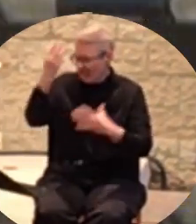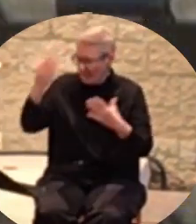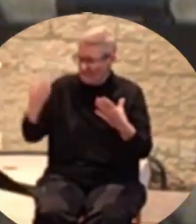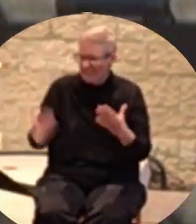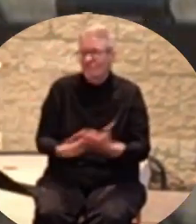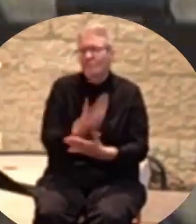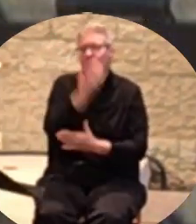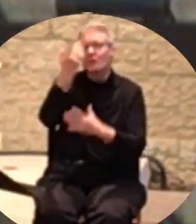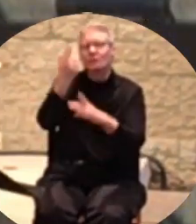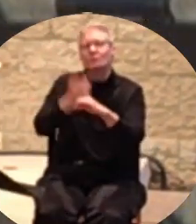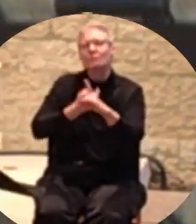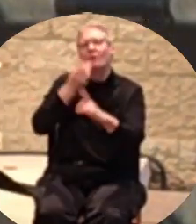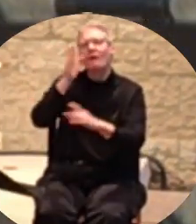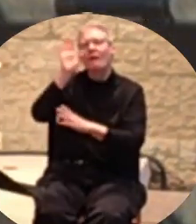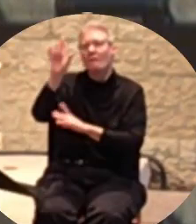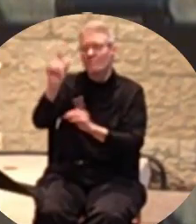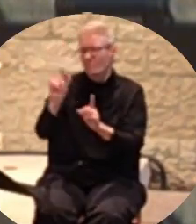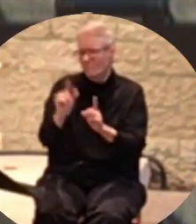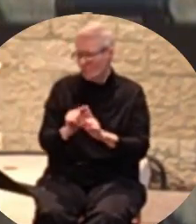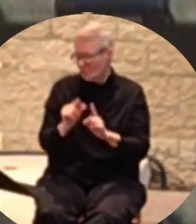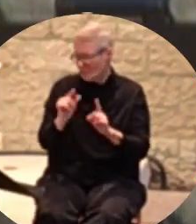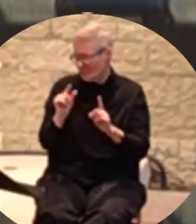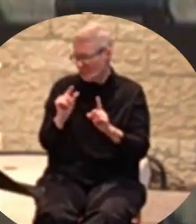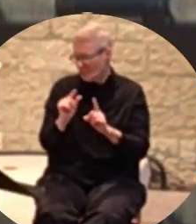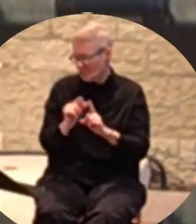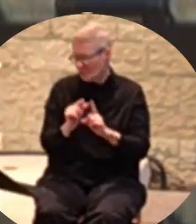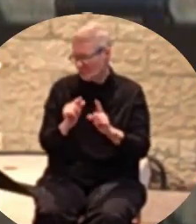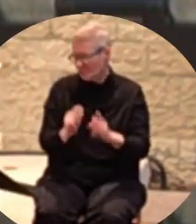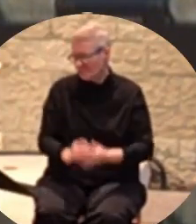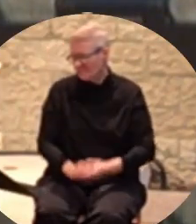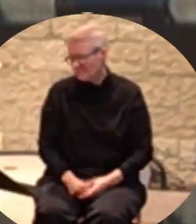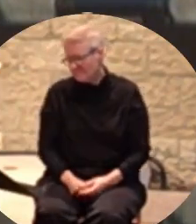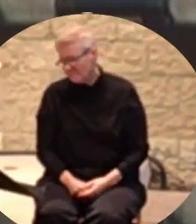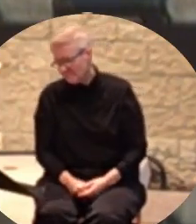springing fresh from the world.